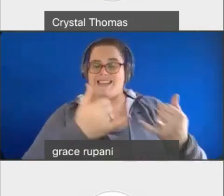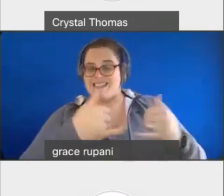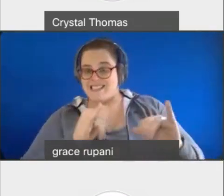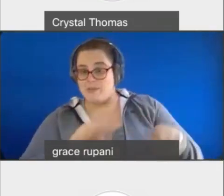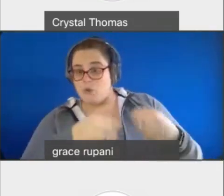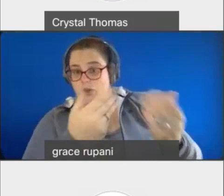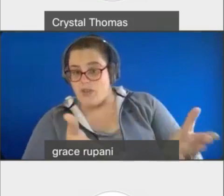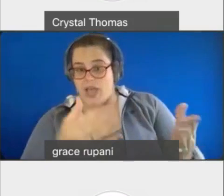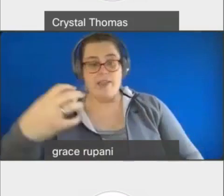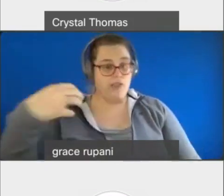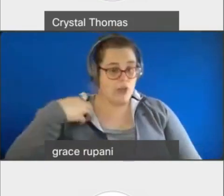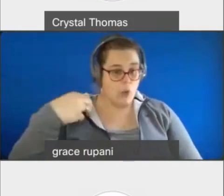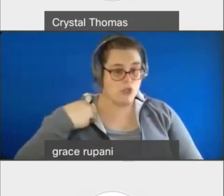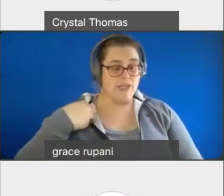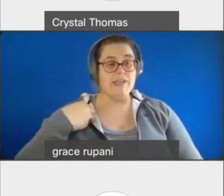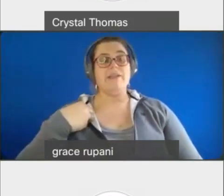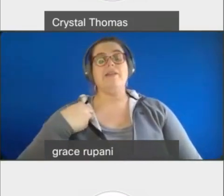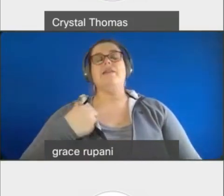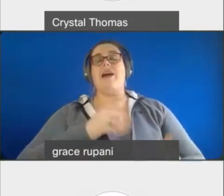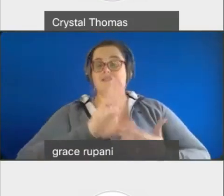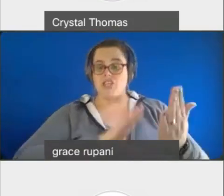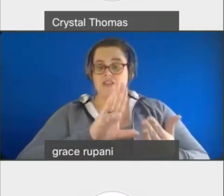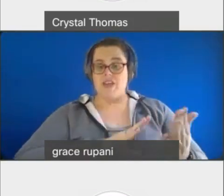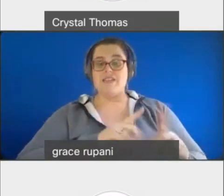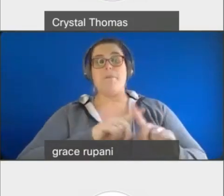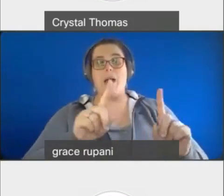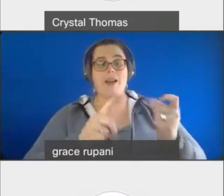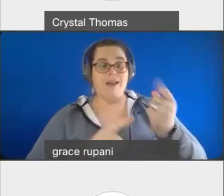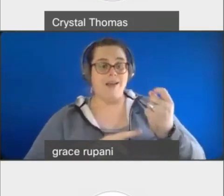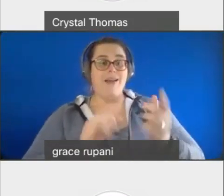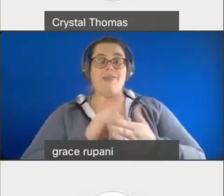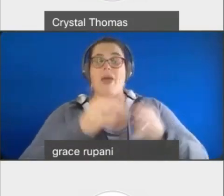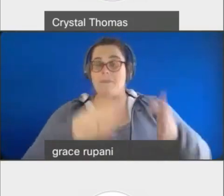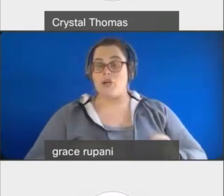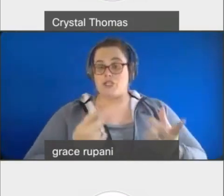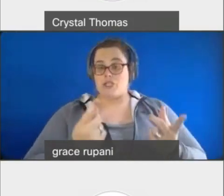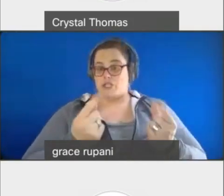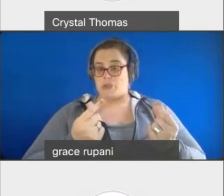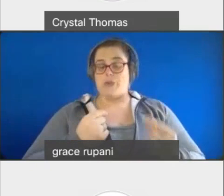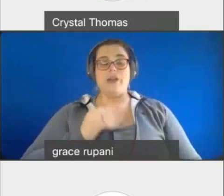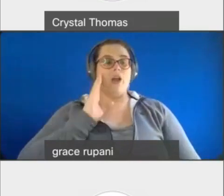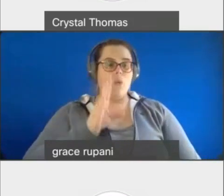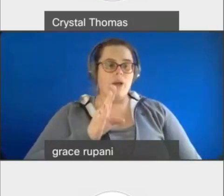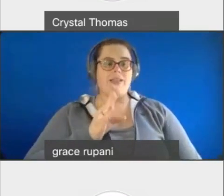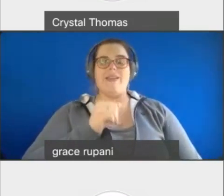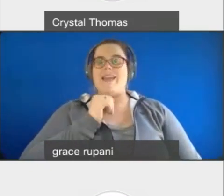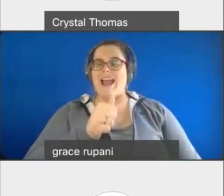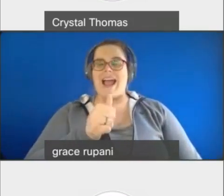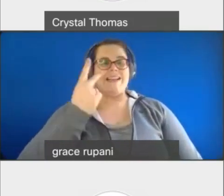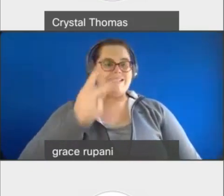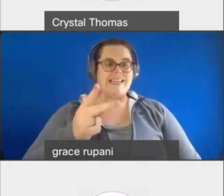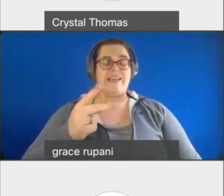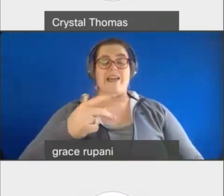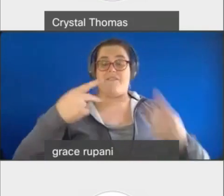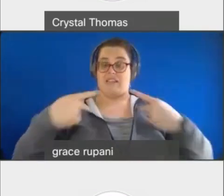job coaching in a face-to-face, but that person would actually not see us physically, but would see us